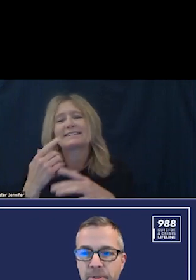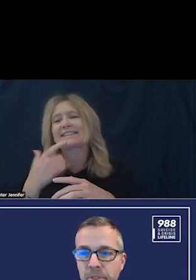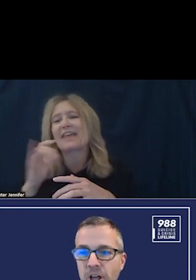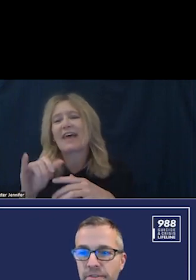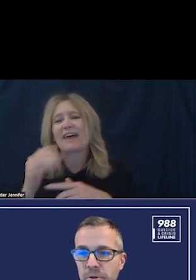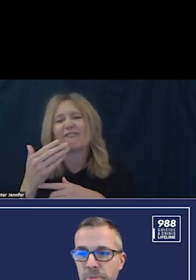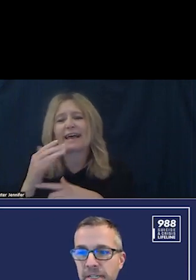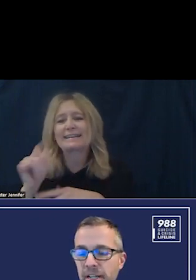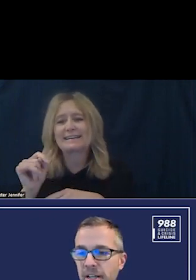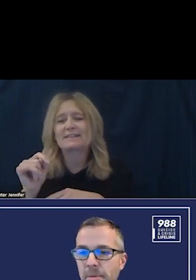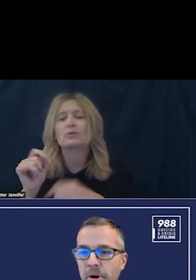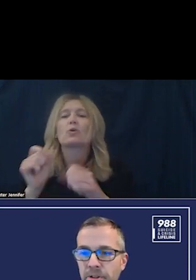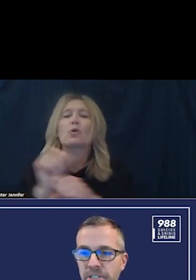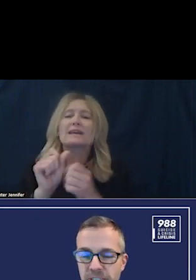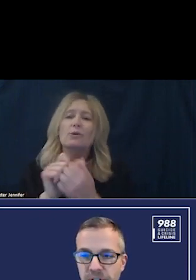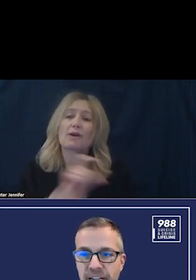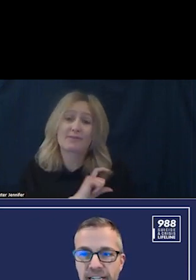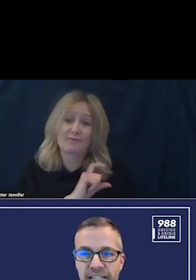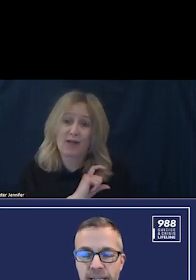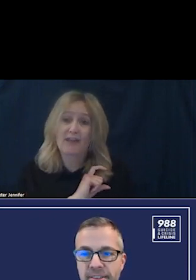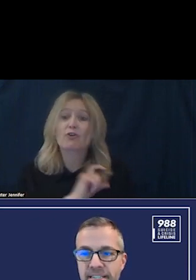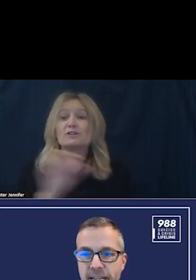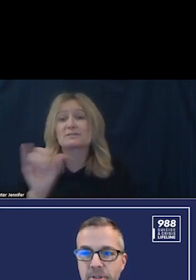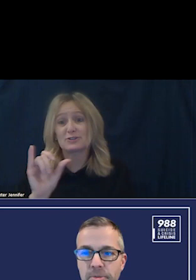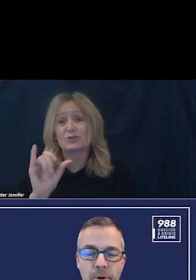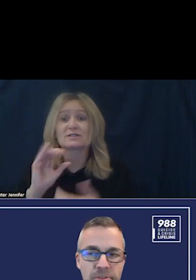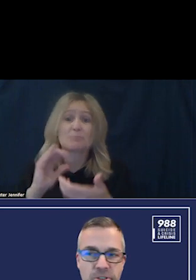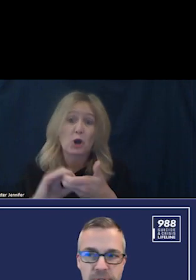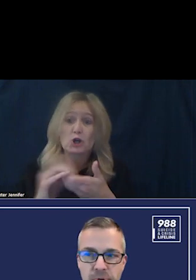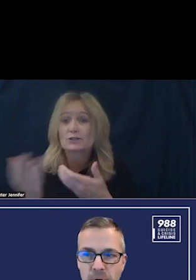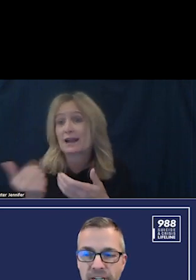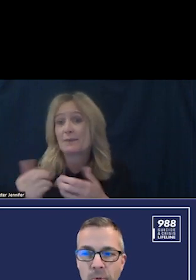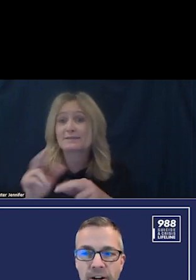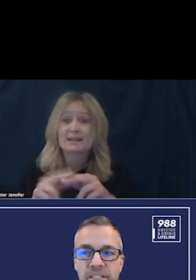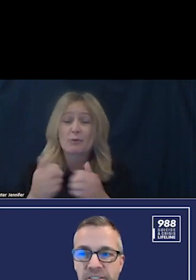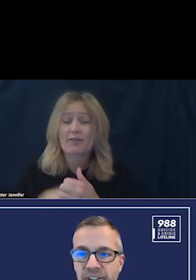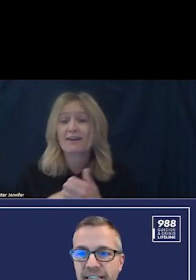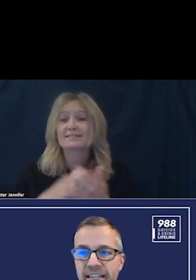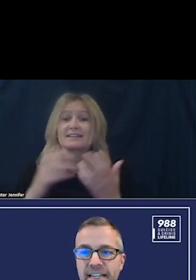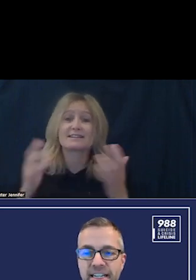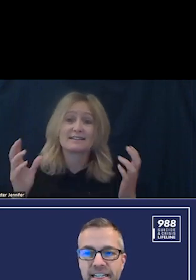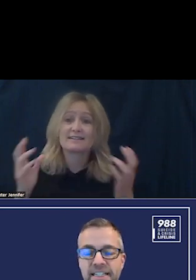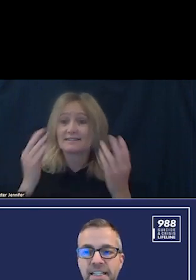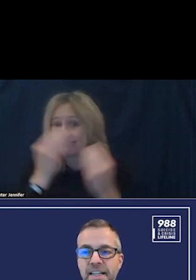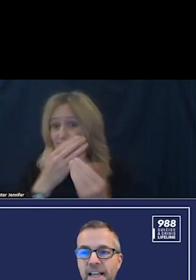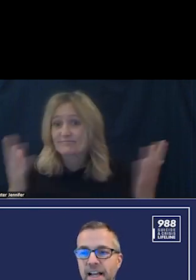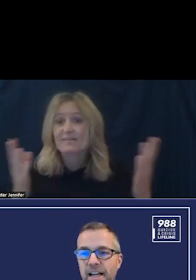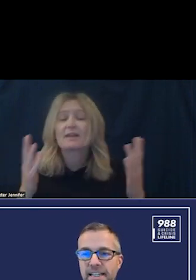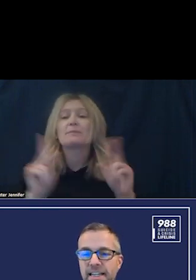that happened with law enforcement partners yesterday, getting them at the table, both in terms of promoting awareness of 988